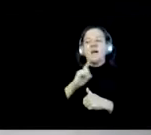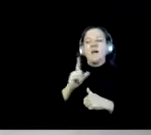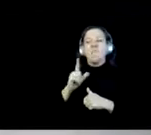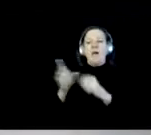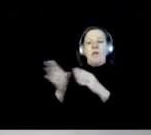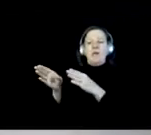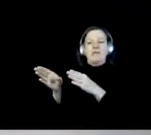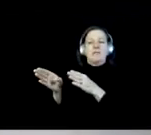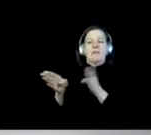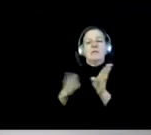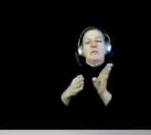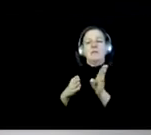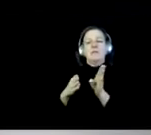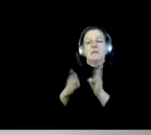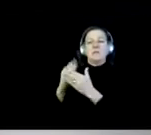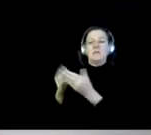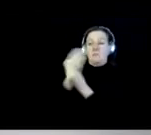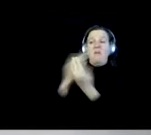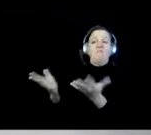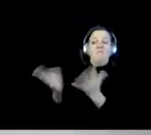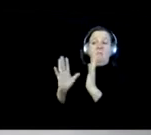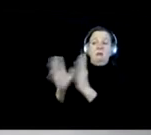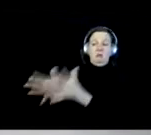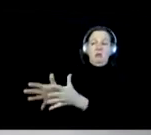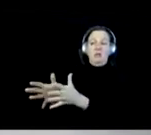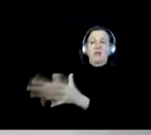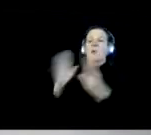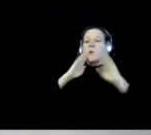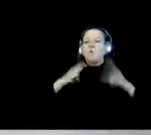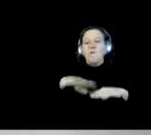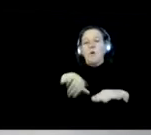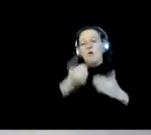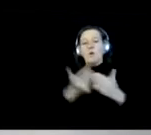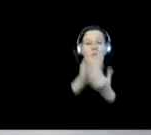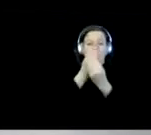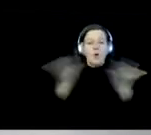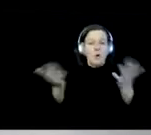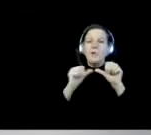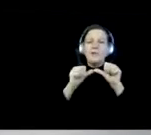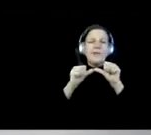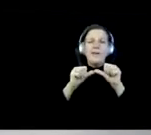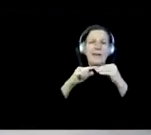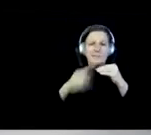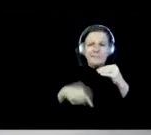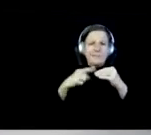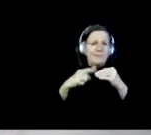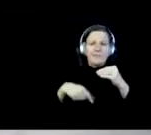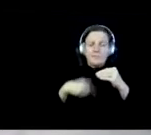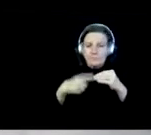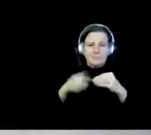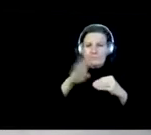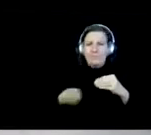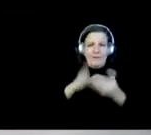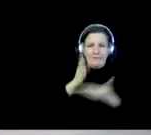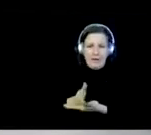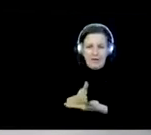other information, it's this kind of unending circuit. hmm Yeah, I mean, or like what we don't want